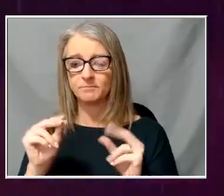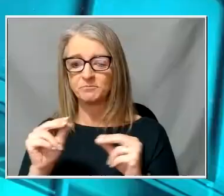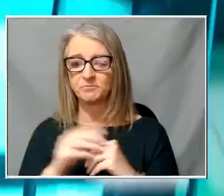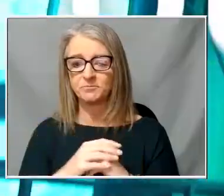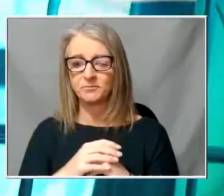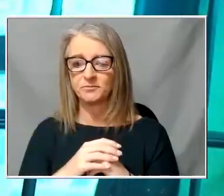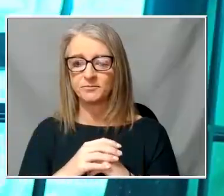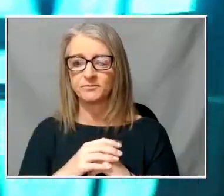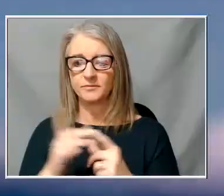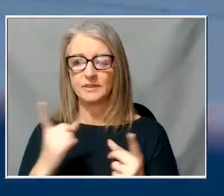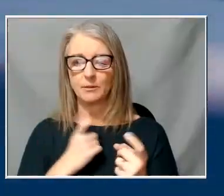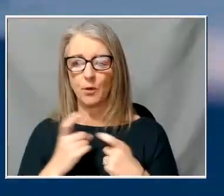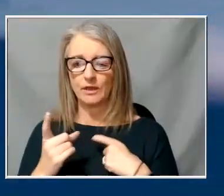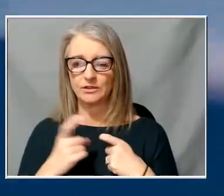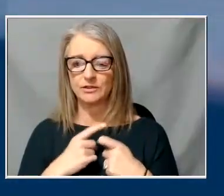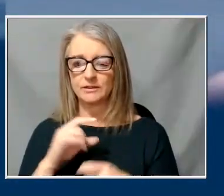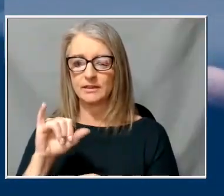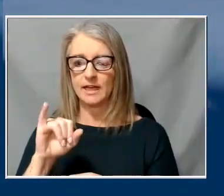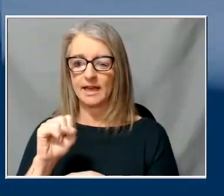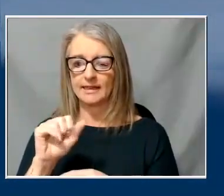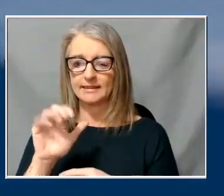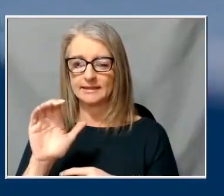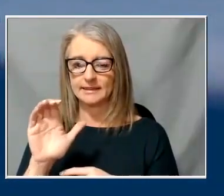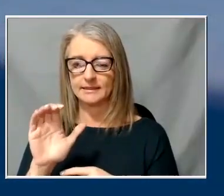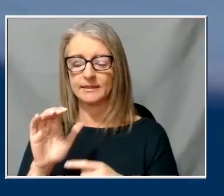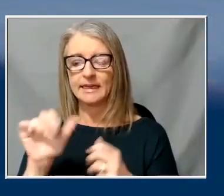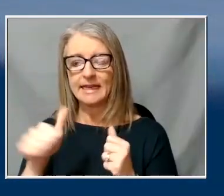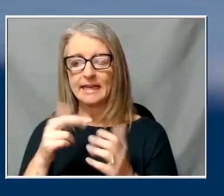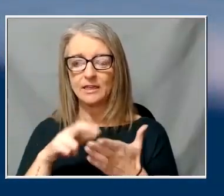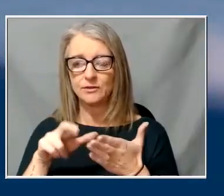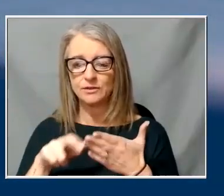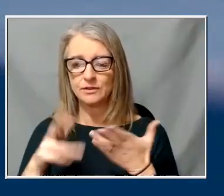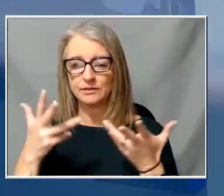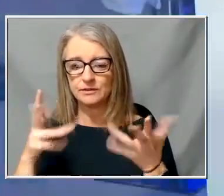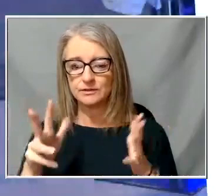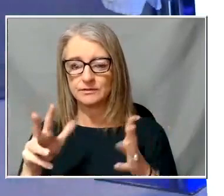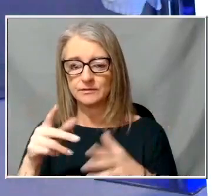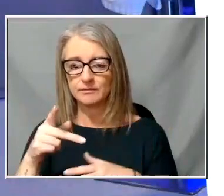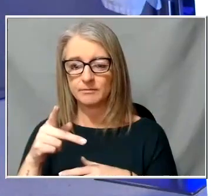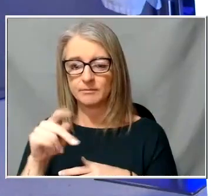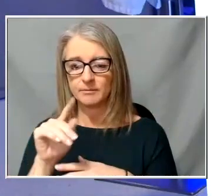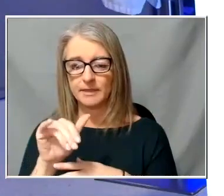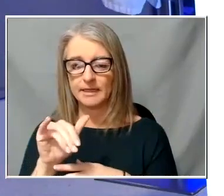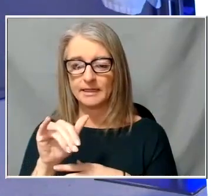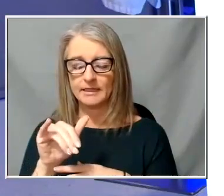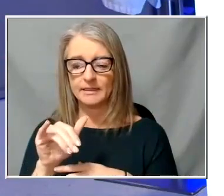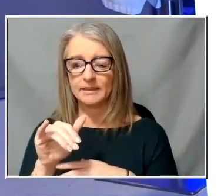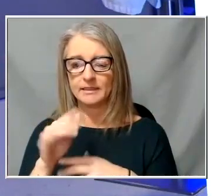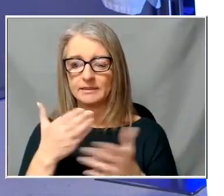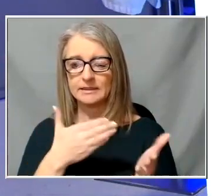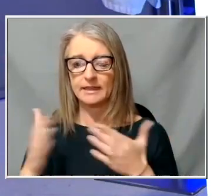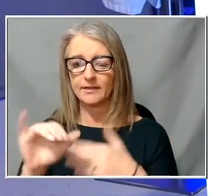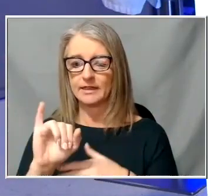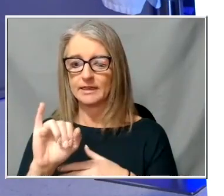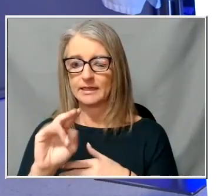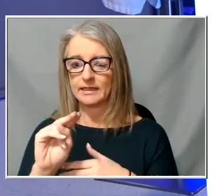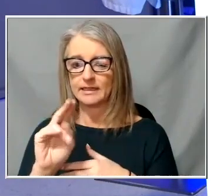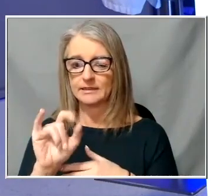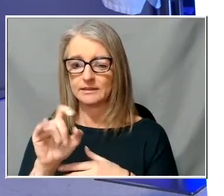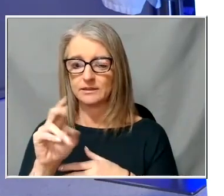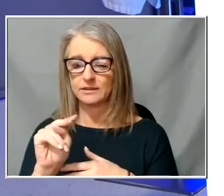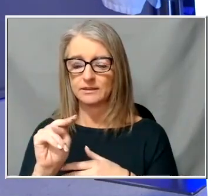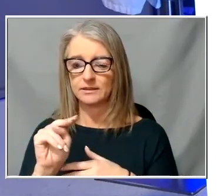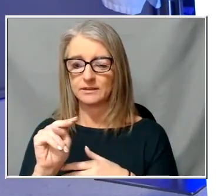viewer question. Isaac's got one today. Has any research been done that you know of, Patty, on the feasibility of delivering insulin via infused